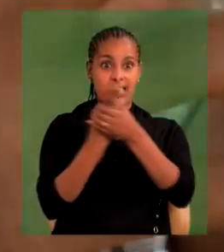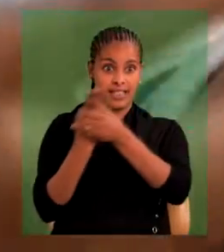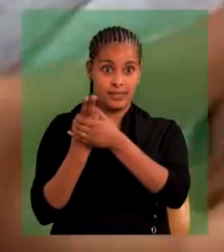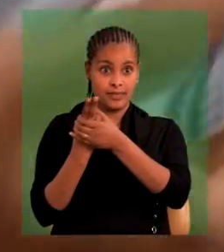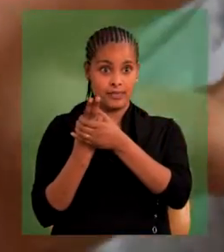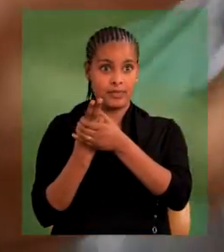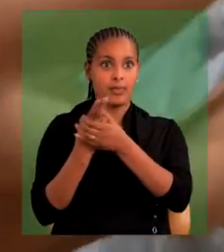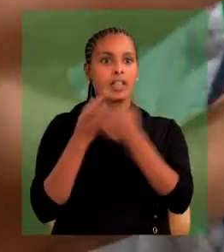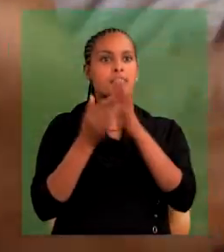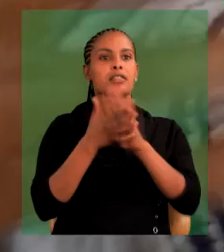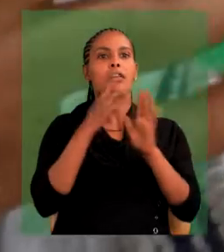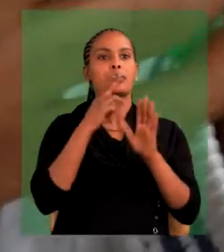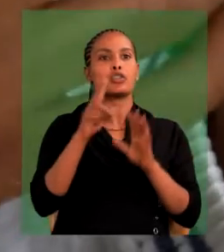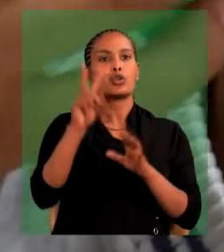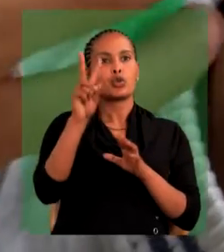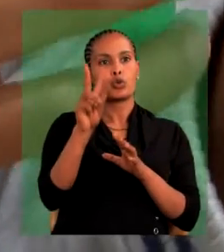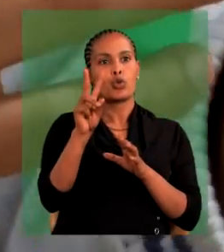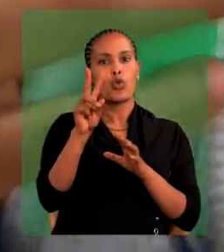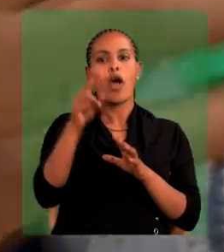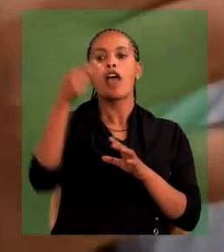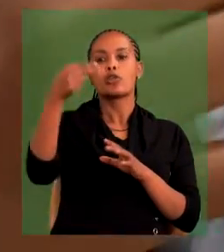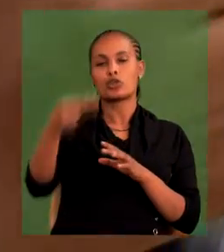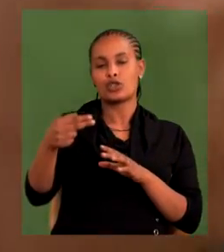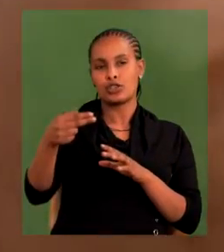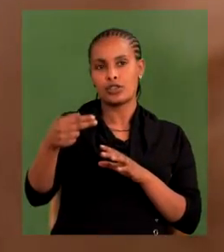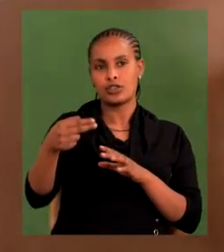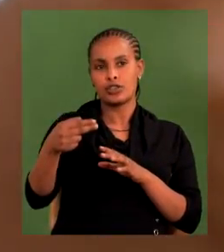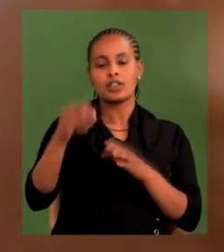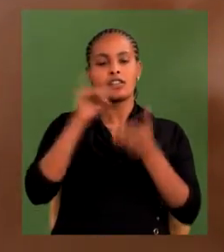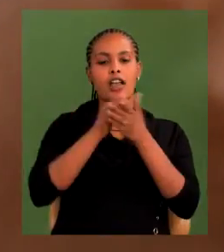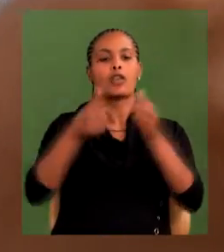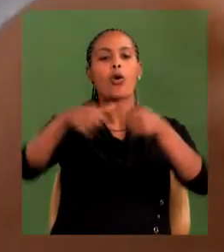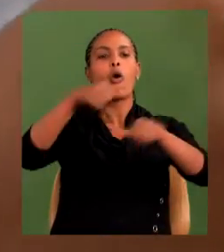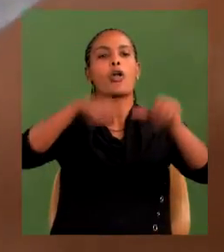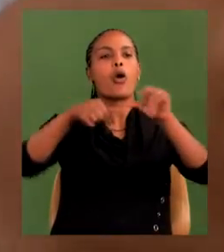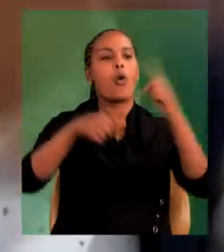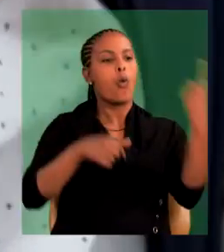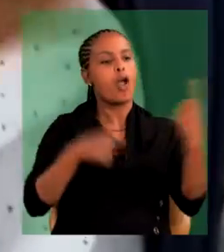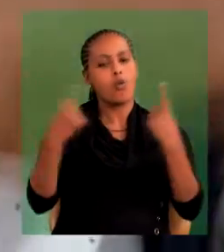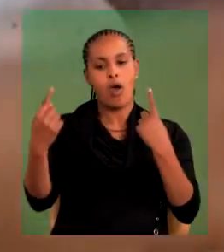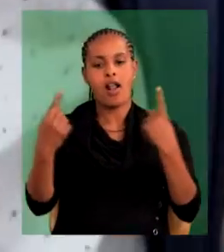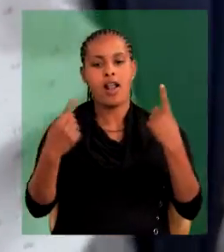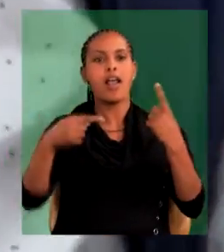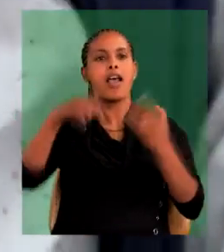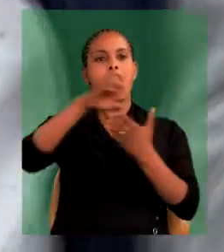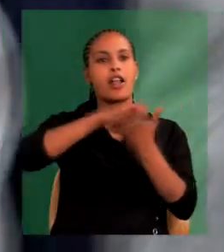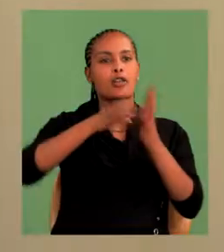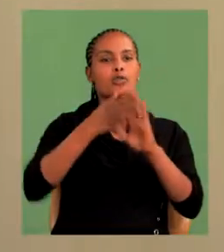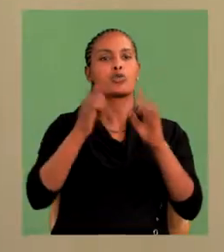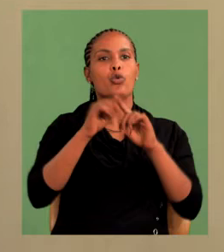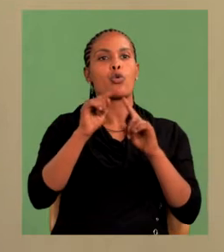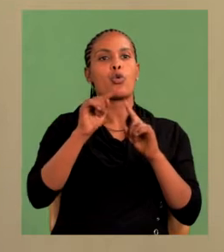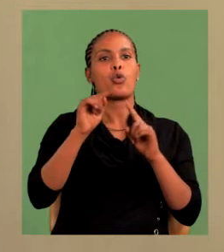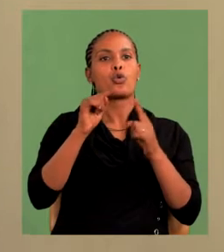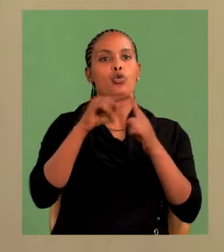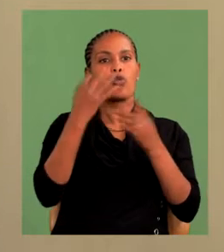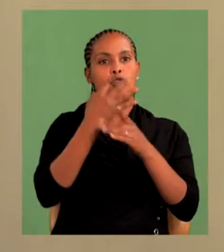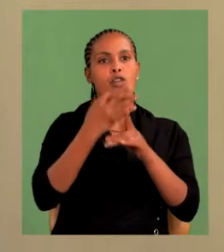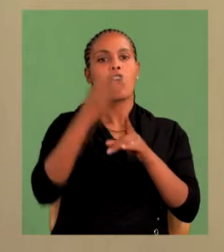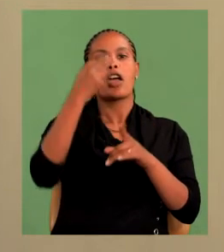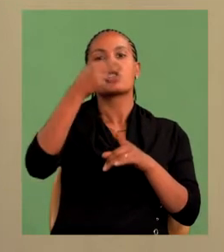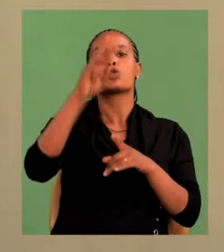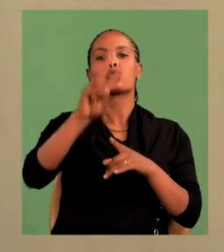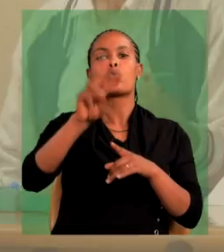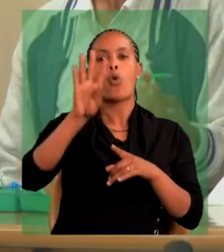Electron pairs. And these are the two hydrogens that contribute one electron to hydrogen to form